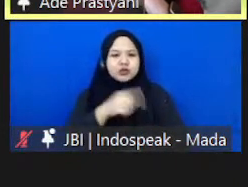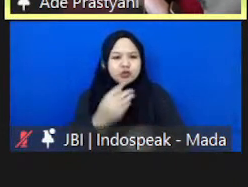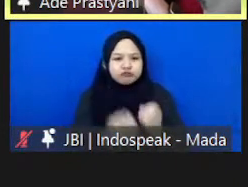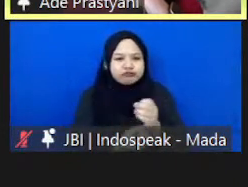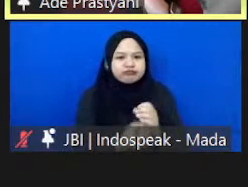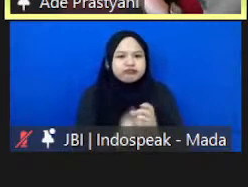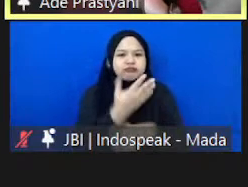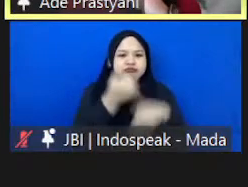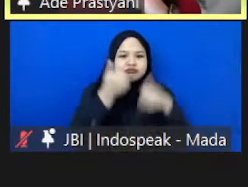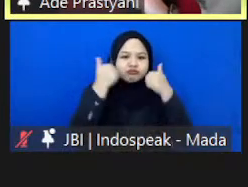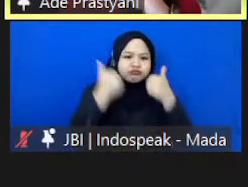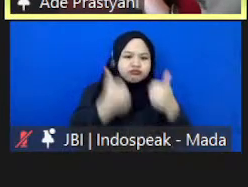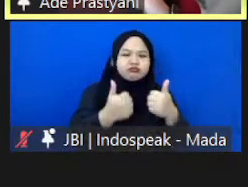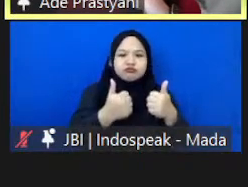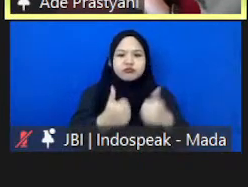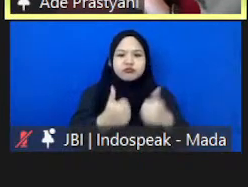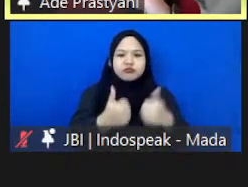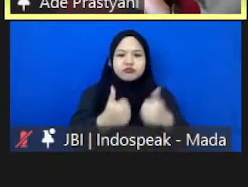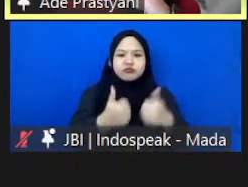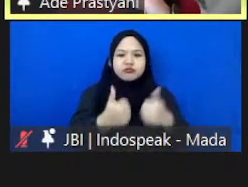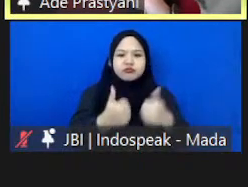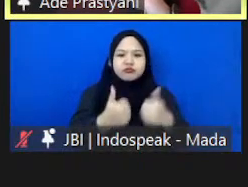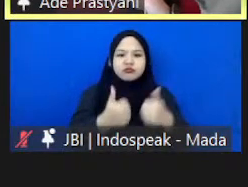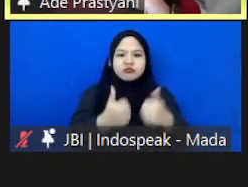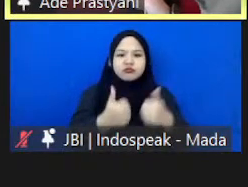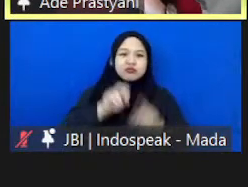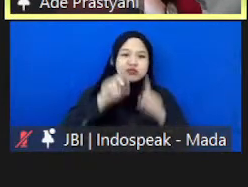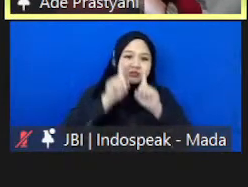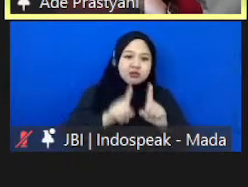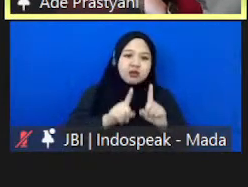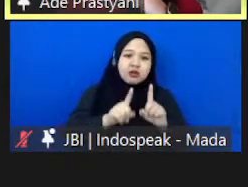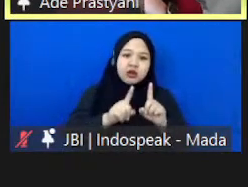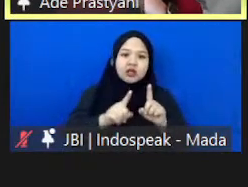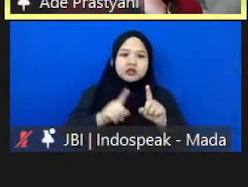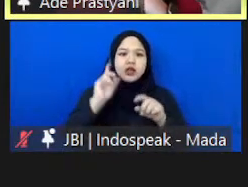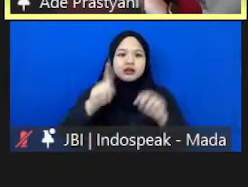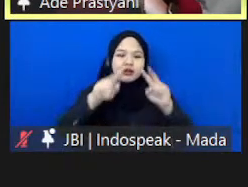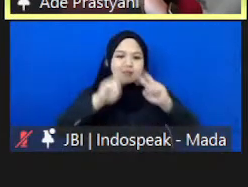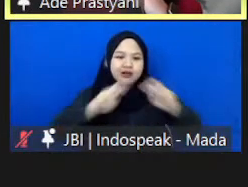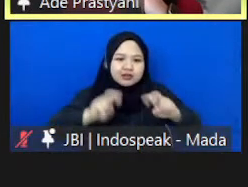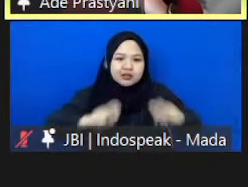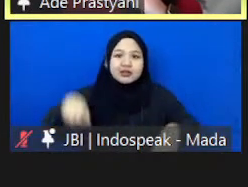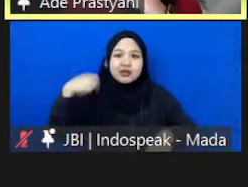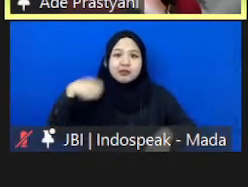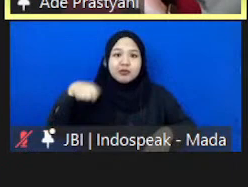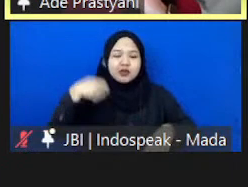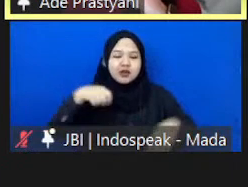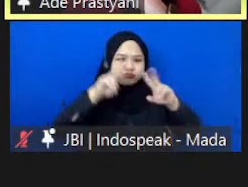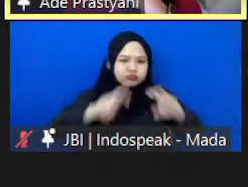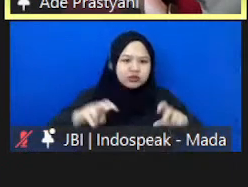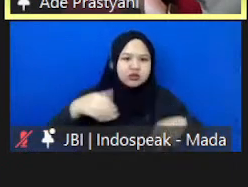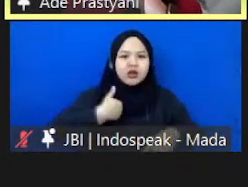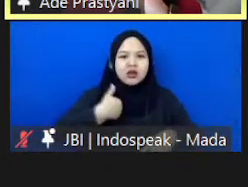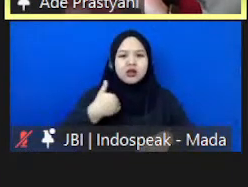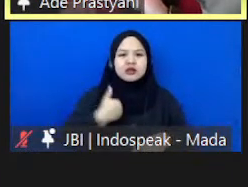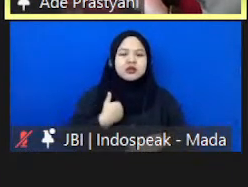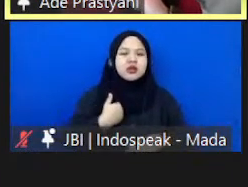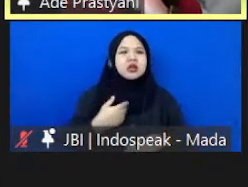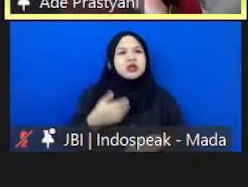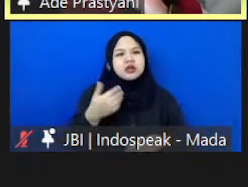In 2011, the ministry's health research, or Rifaskes, reported only 64%